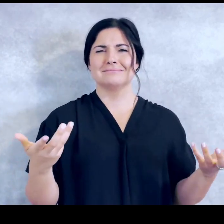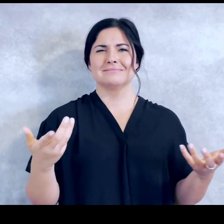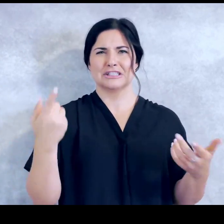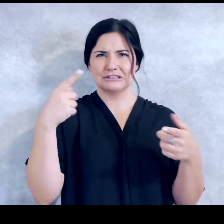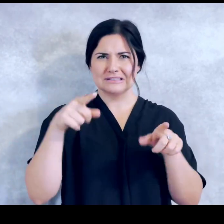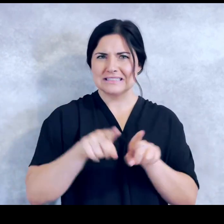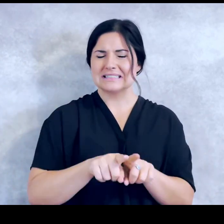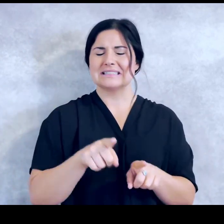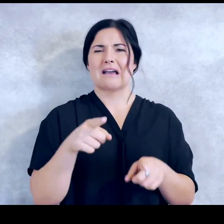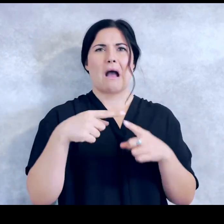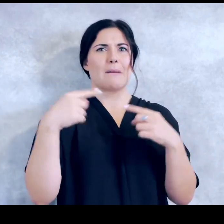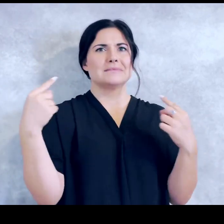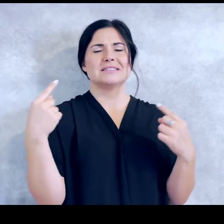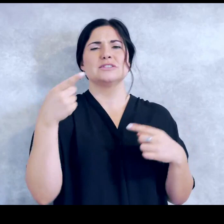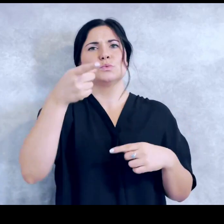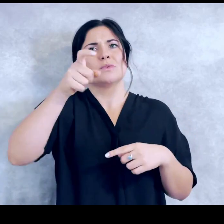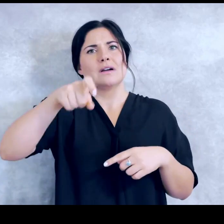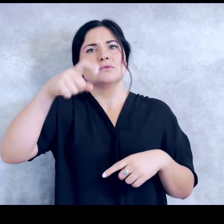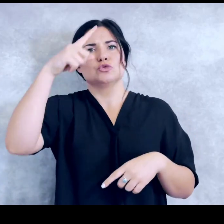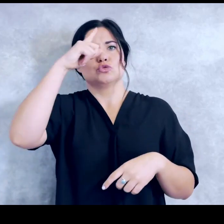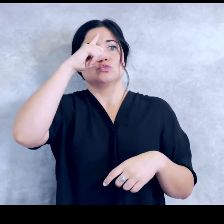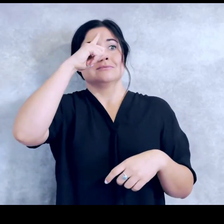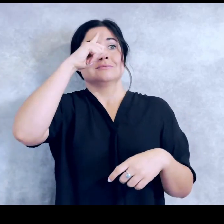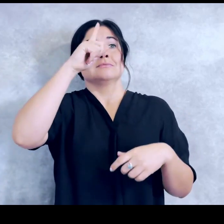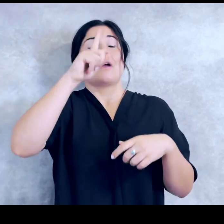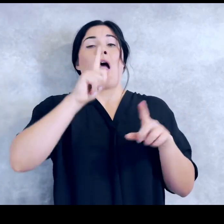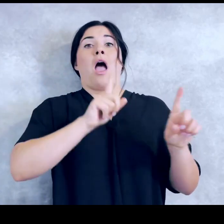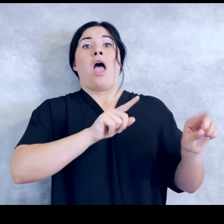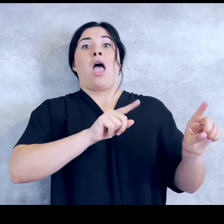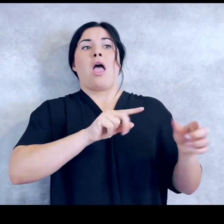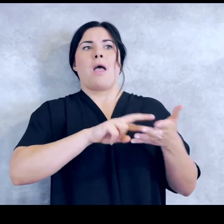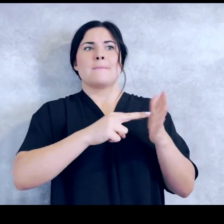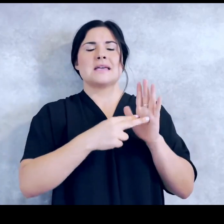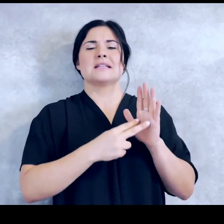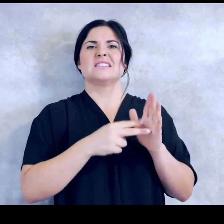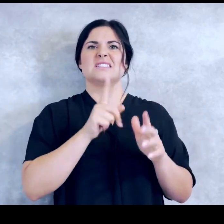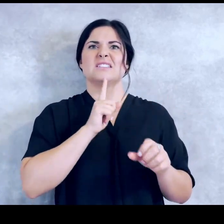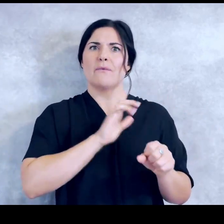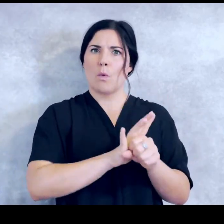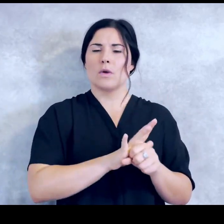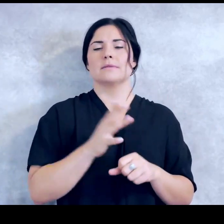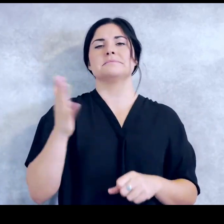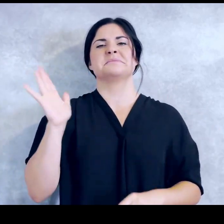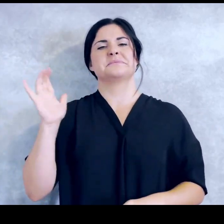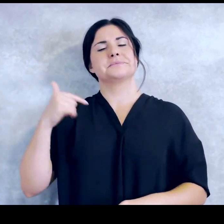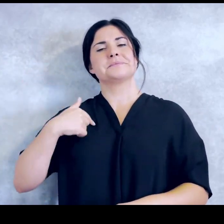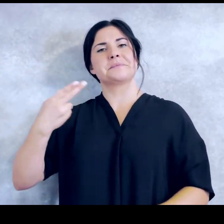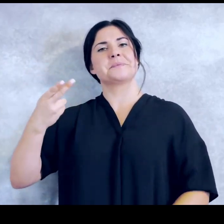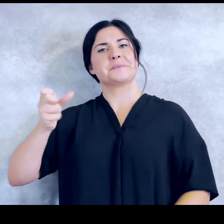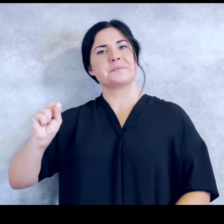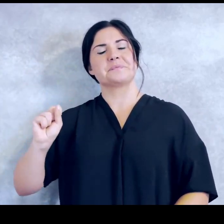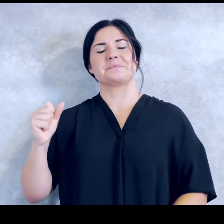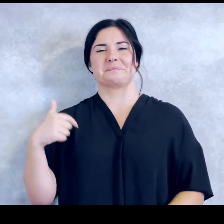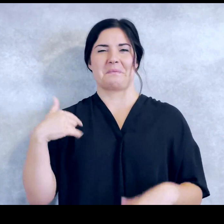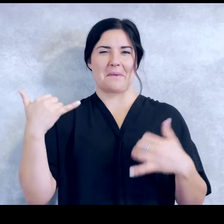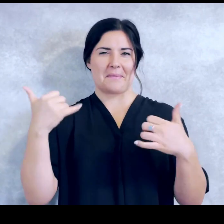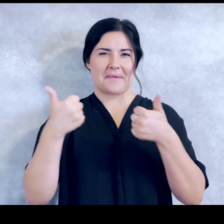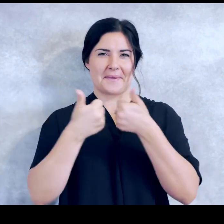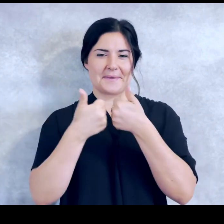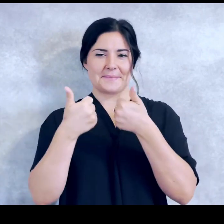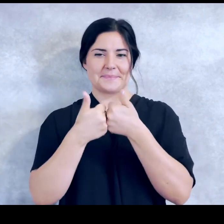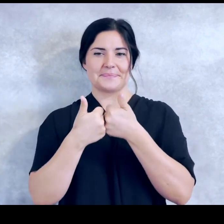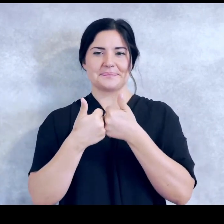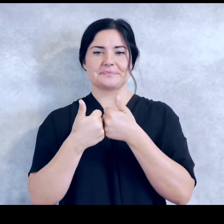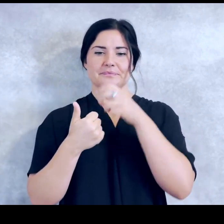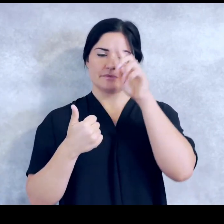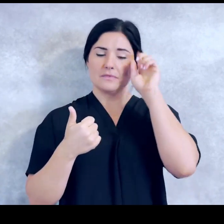agree? And so I'm not bending you backwards to prove this point, but when I was in high school and maybe even younger, I would